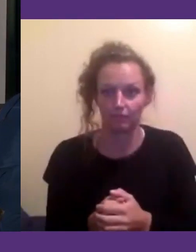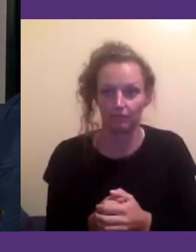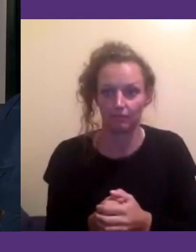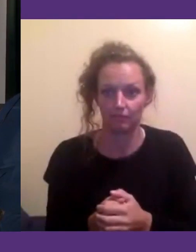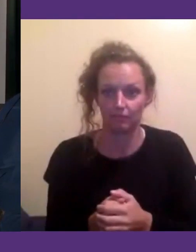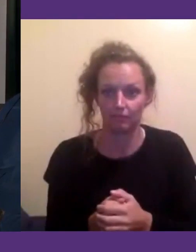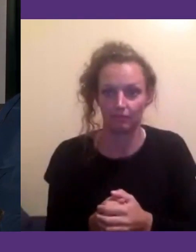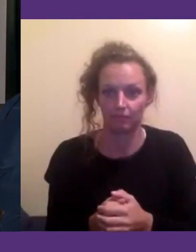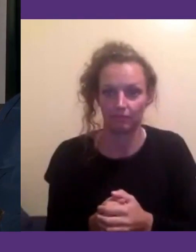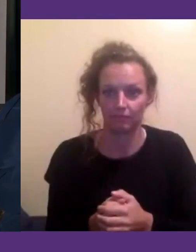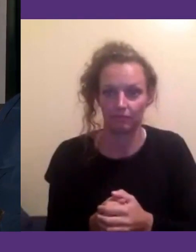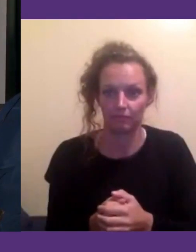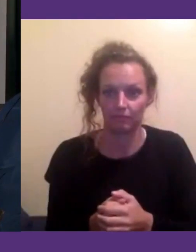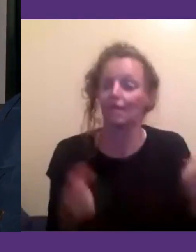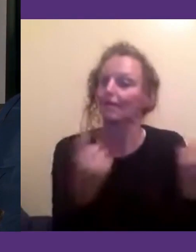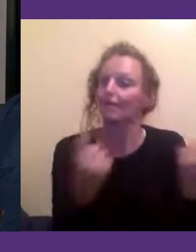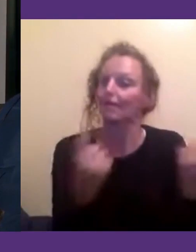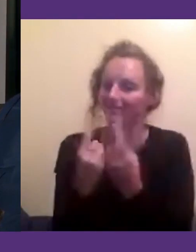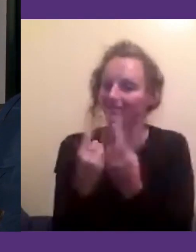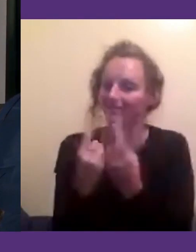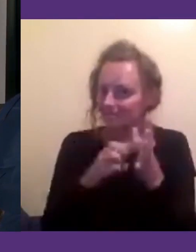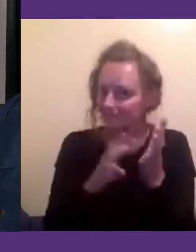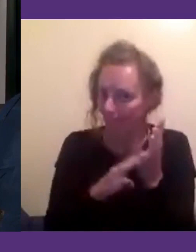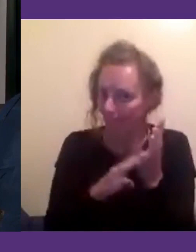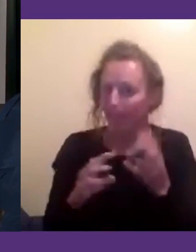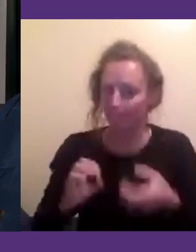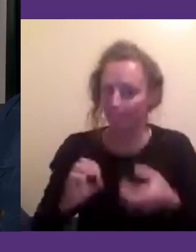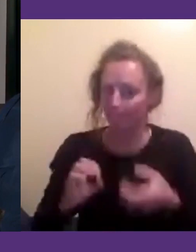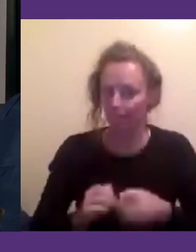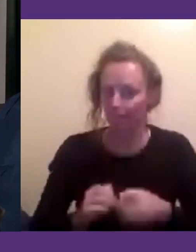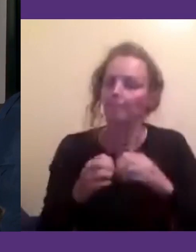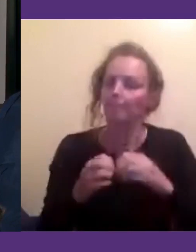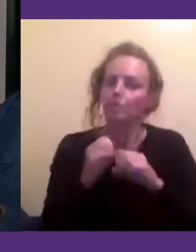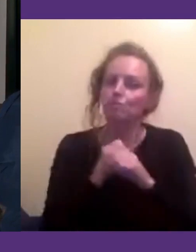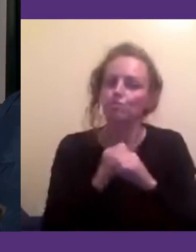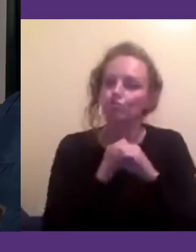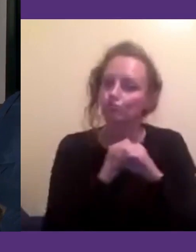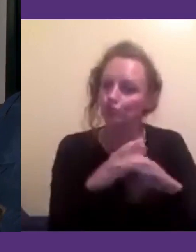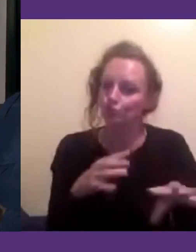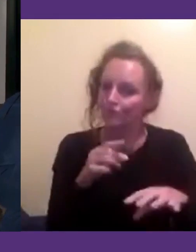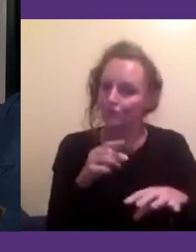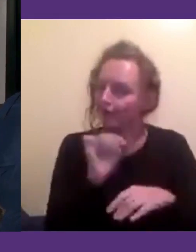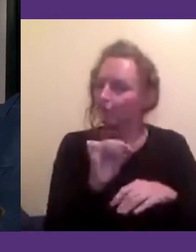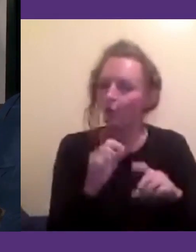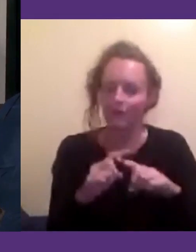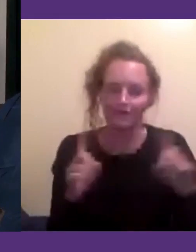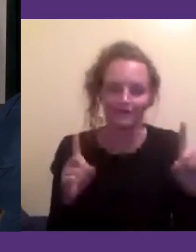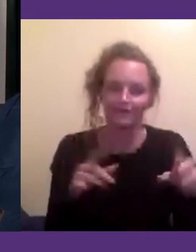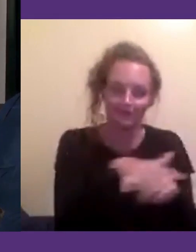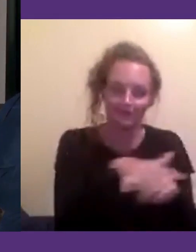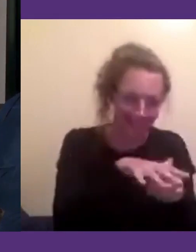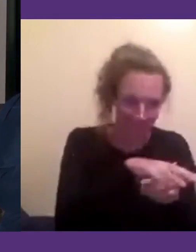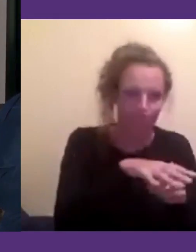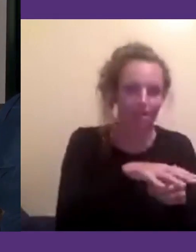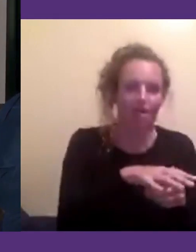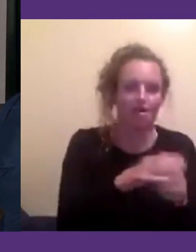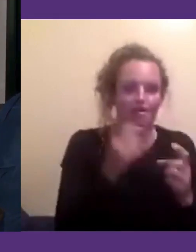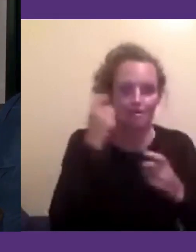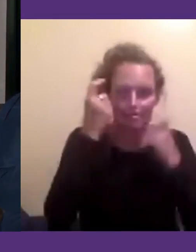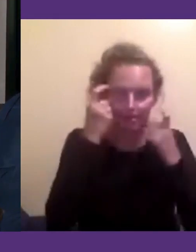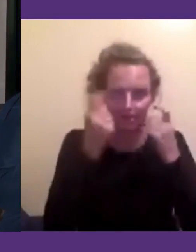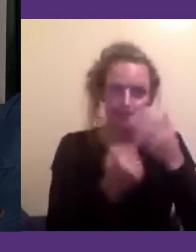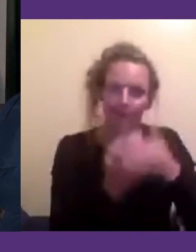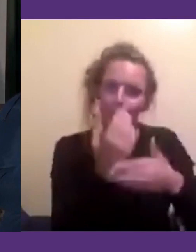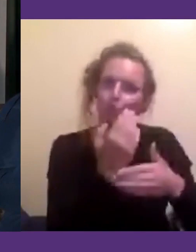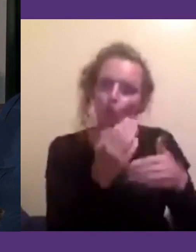one medium to another and looking for guidelines to help you navigate that. So are they helping you in that way? Are they positive, sort of strengthening